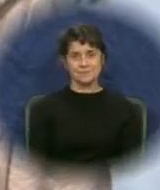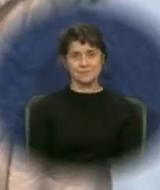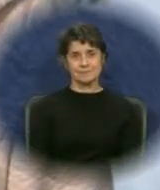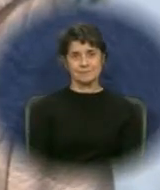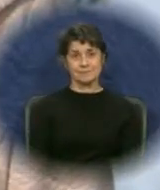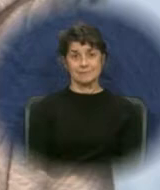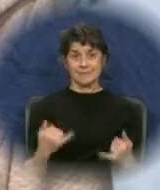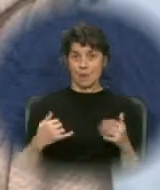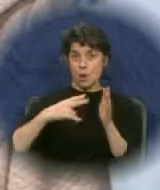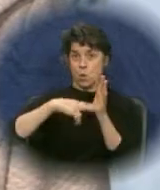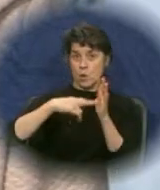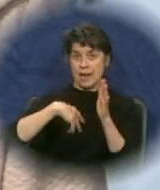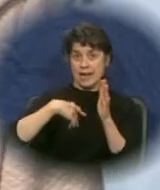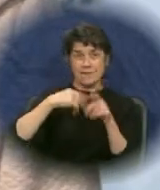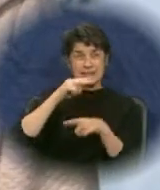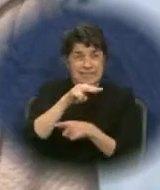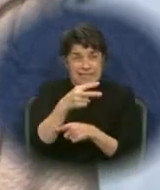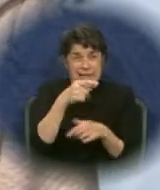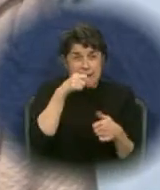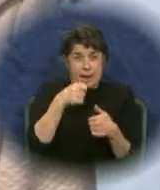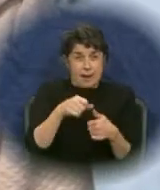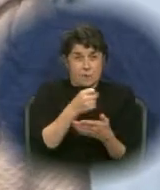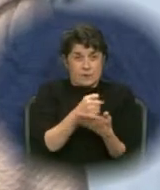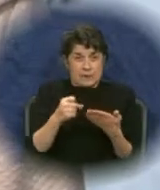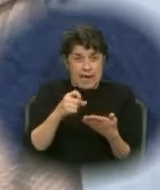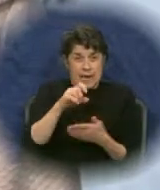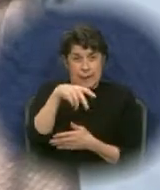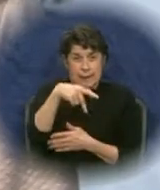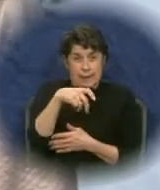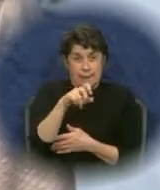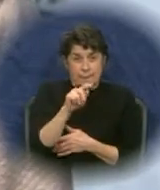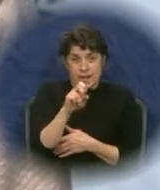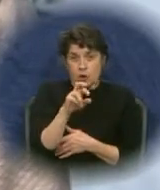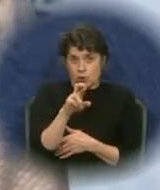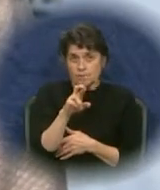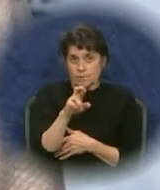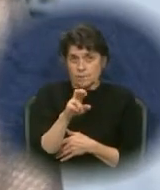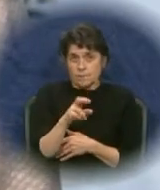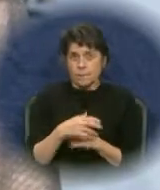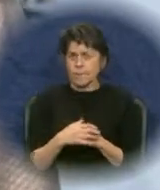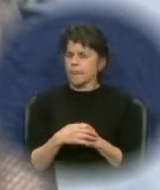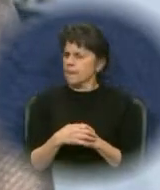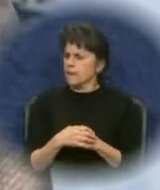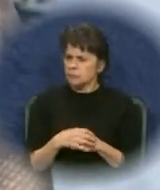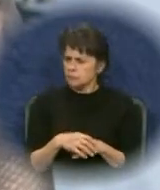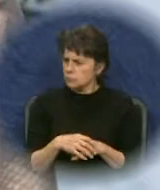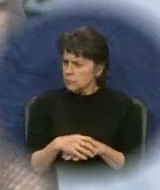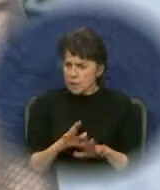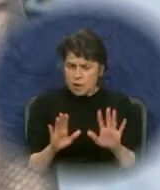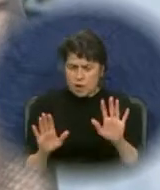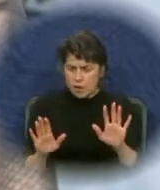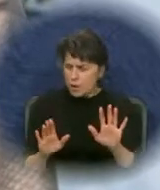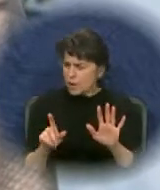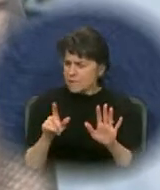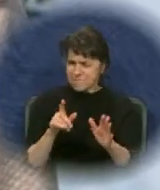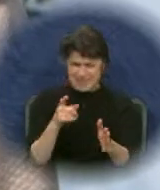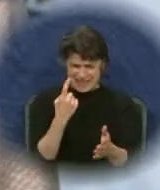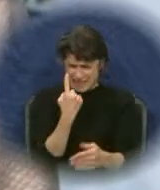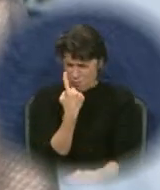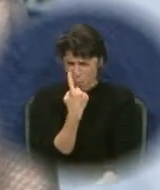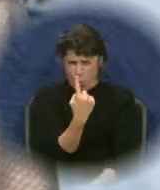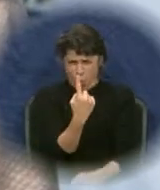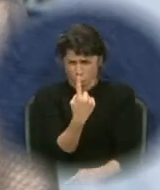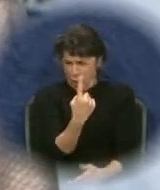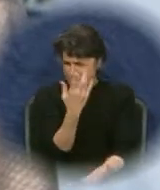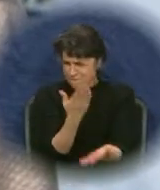A reading from the second letter of St. Peter. Do not ignore this one fact, beloved,